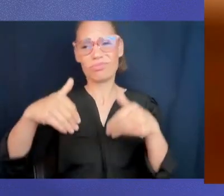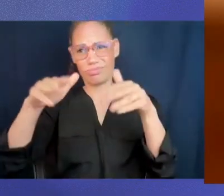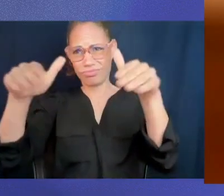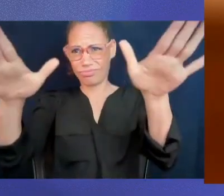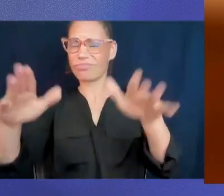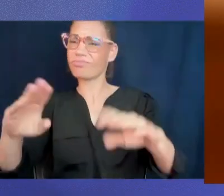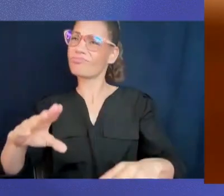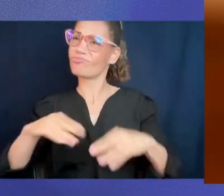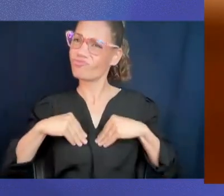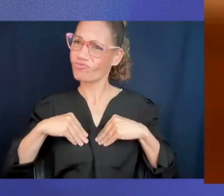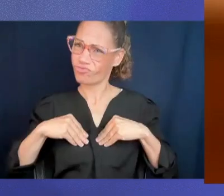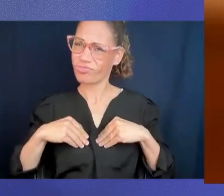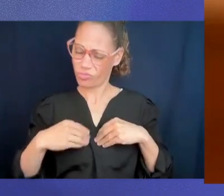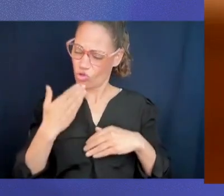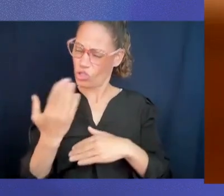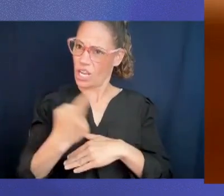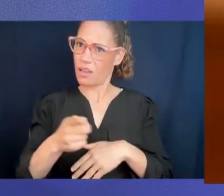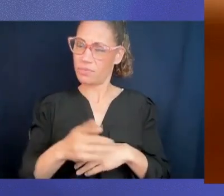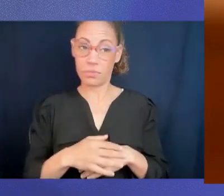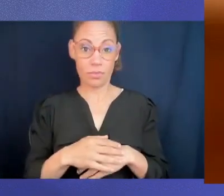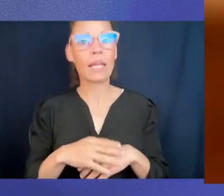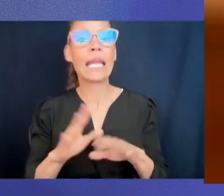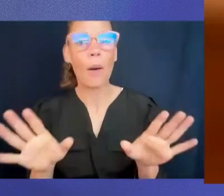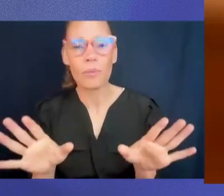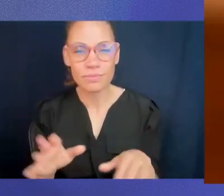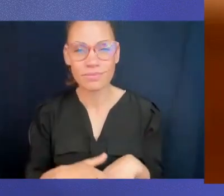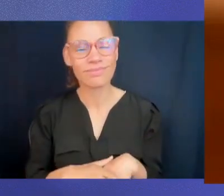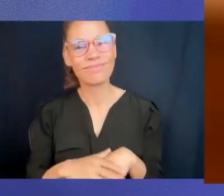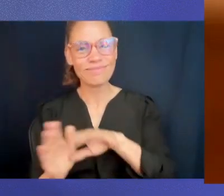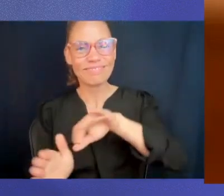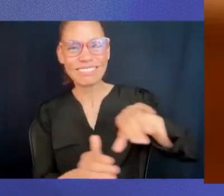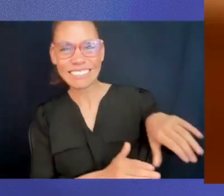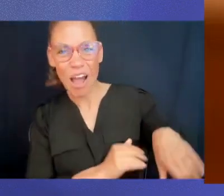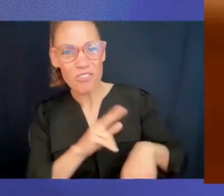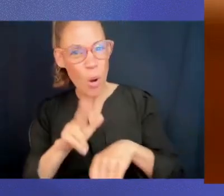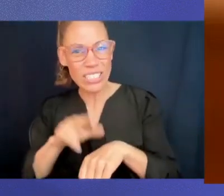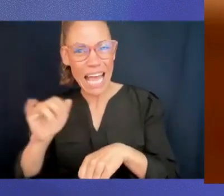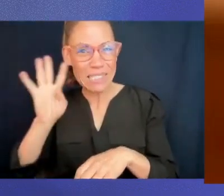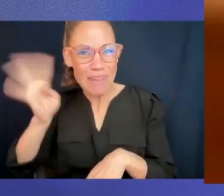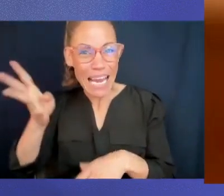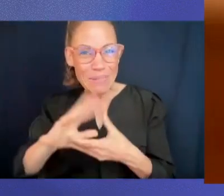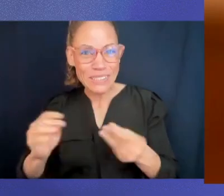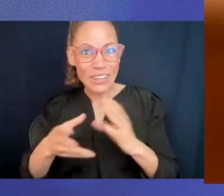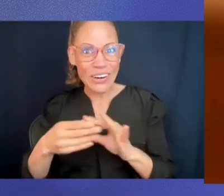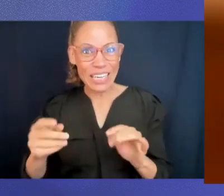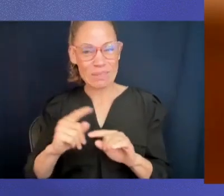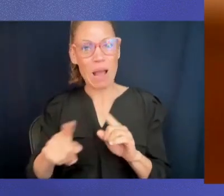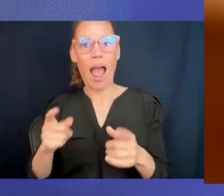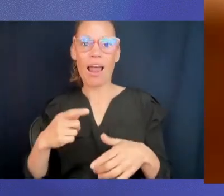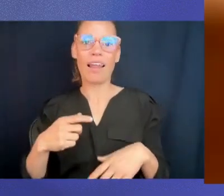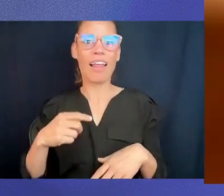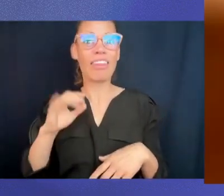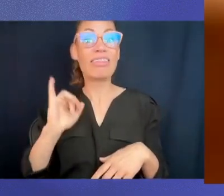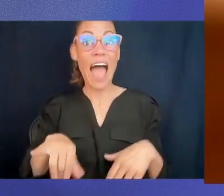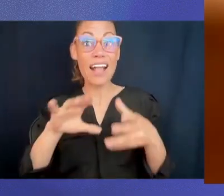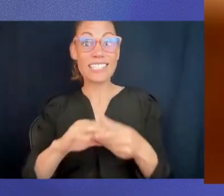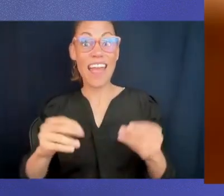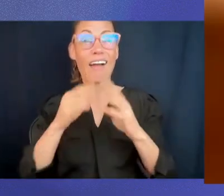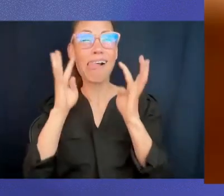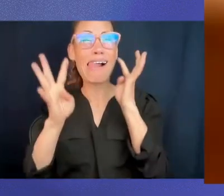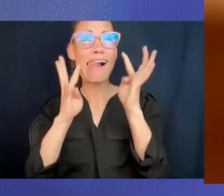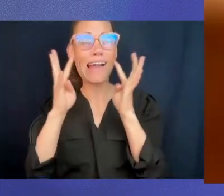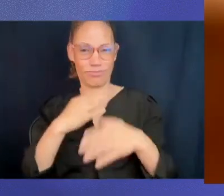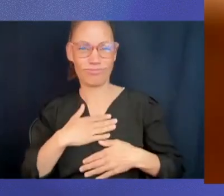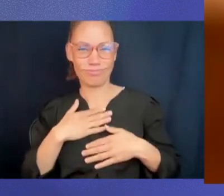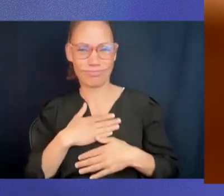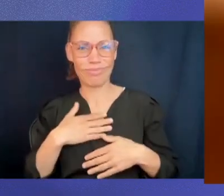of that. That's all a made-up story, of course, but I had fun writing that little tale. In fact, I could have gone on for pages